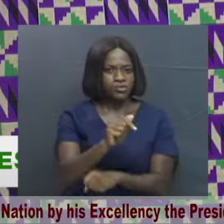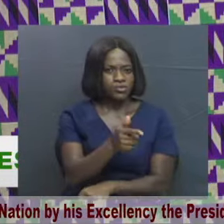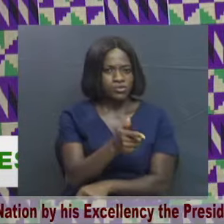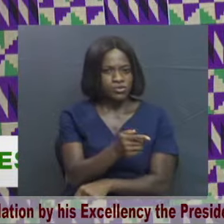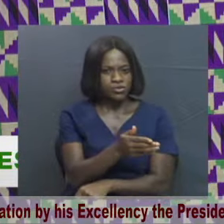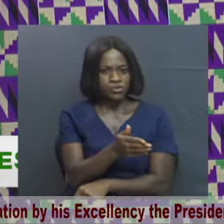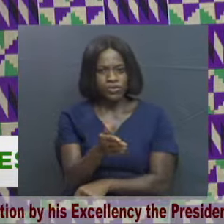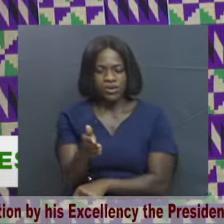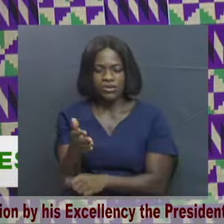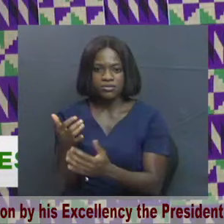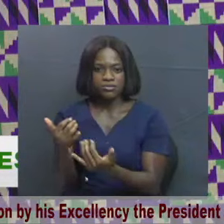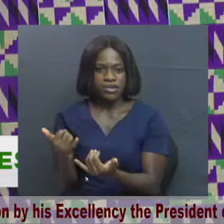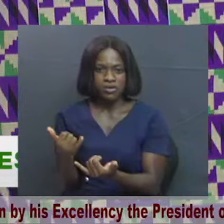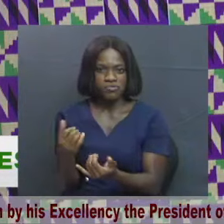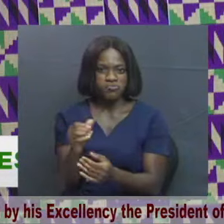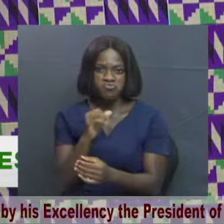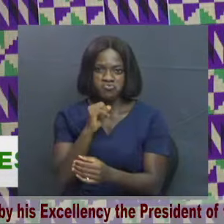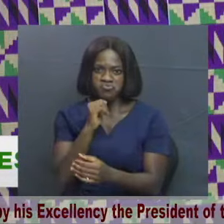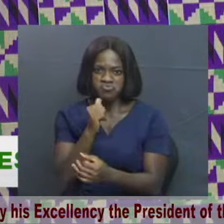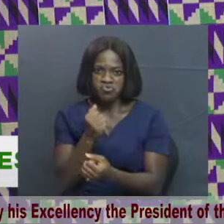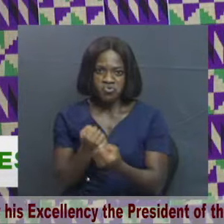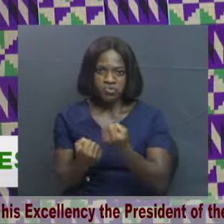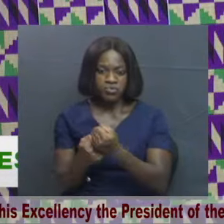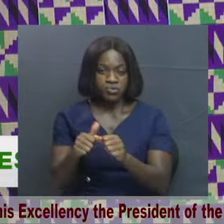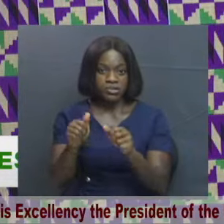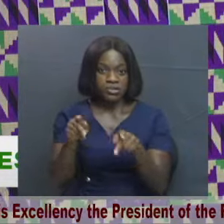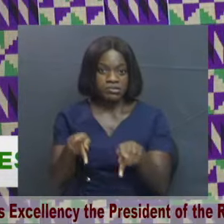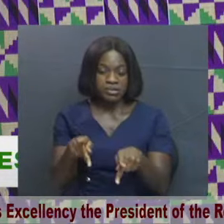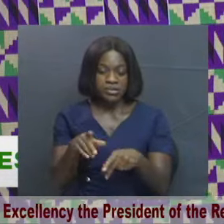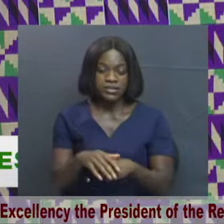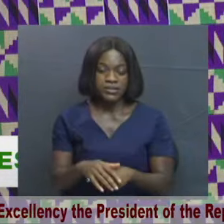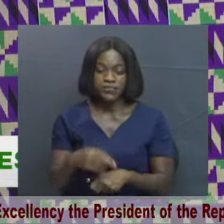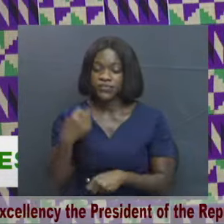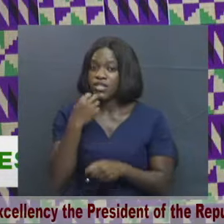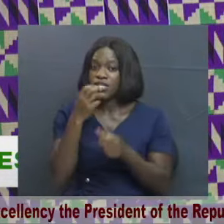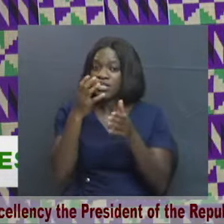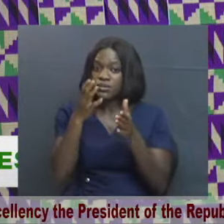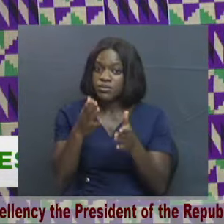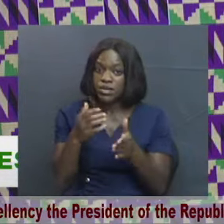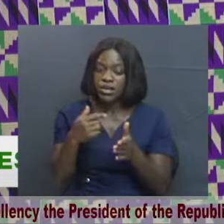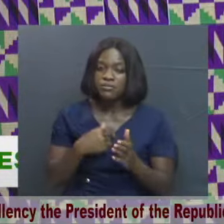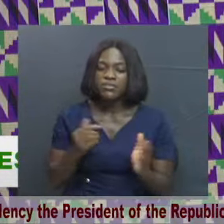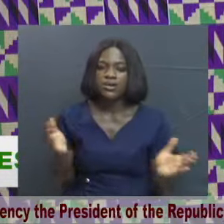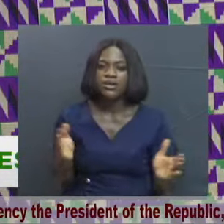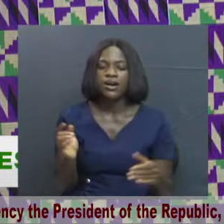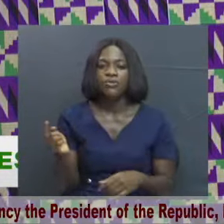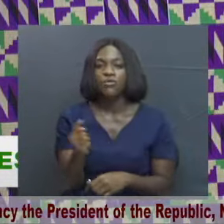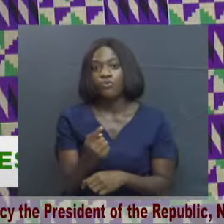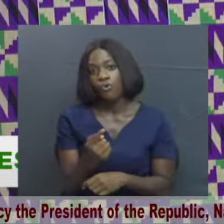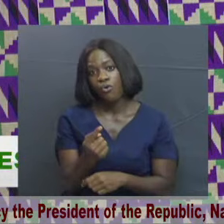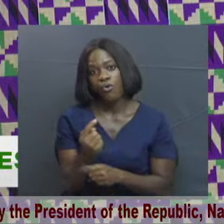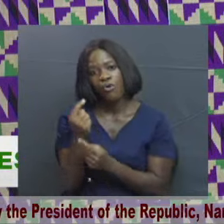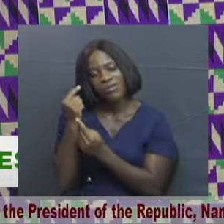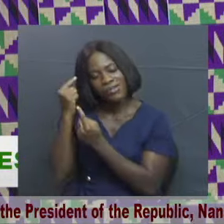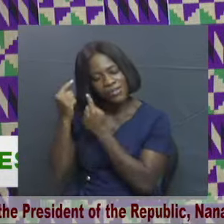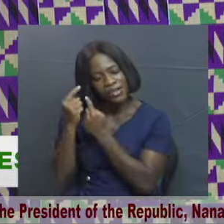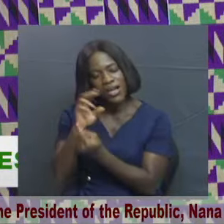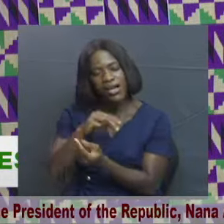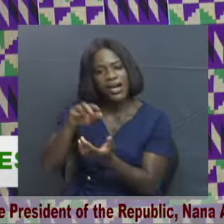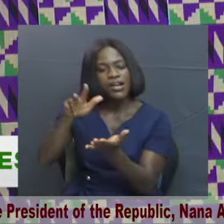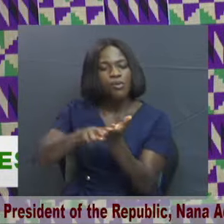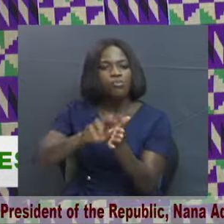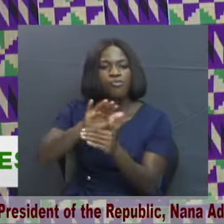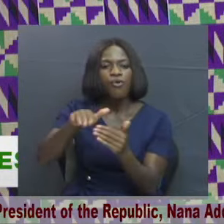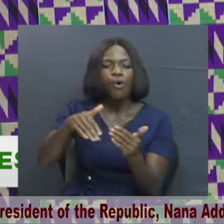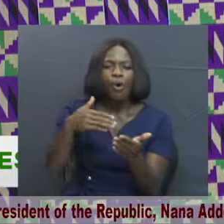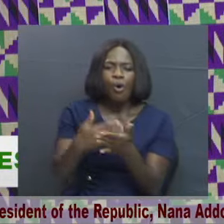date no exemptions have been granted Mr Speaker I urge the house to consider and approve all